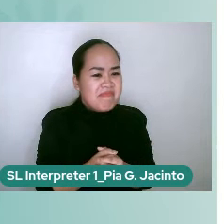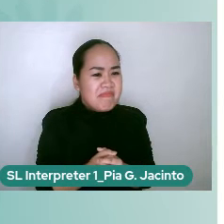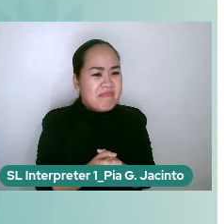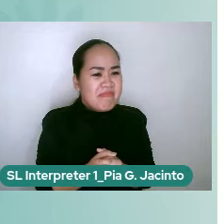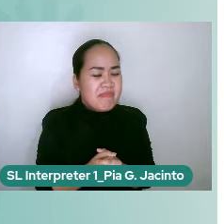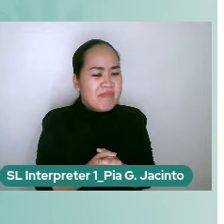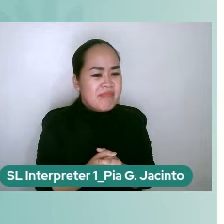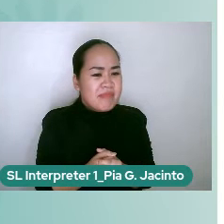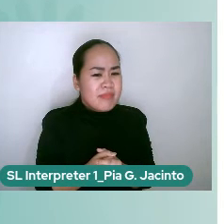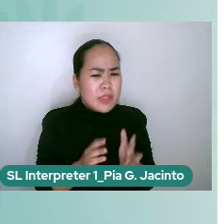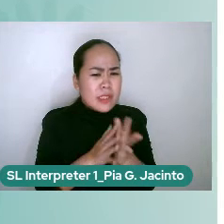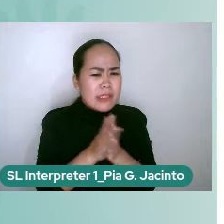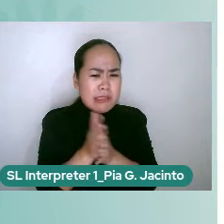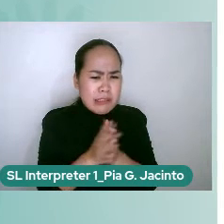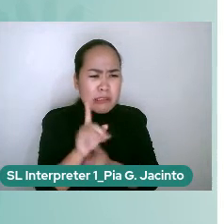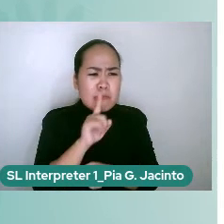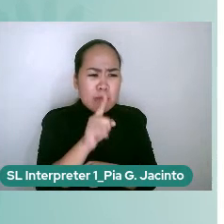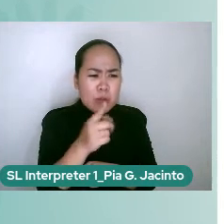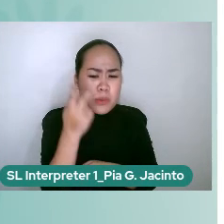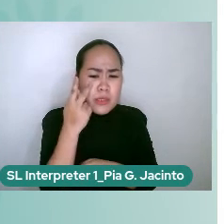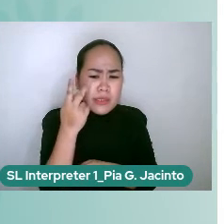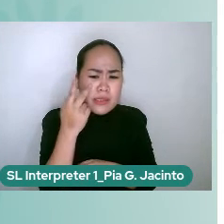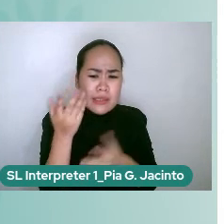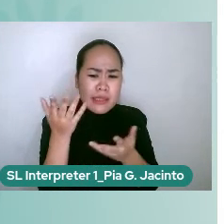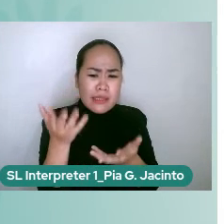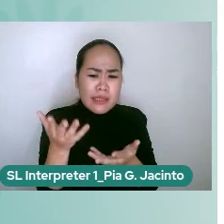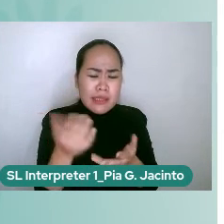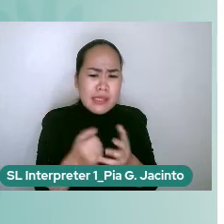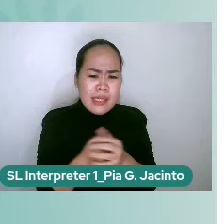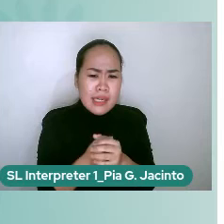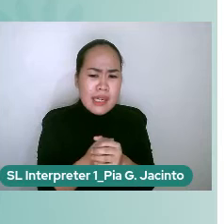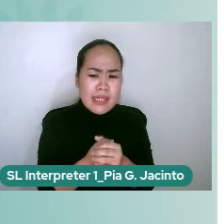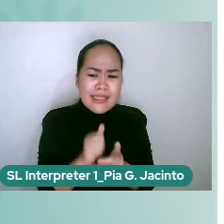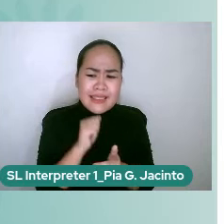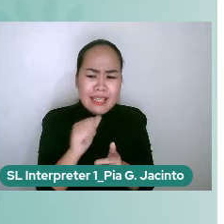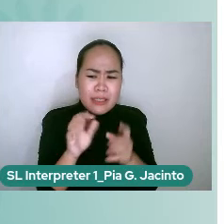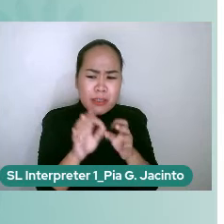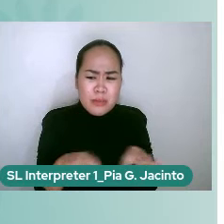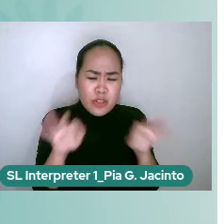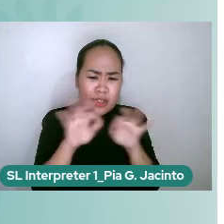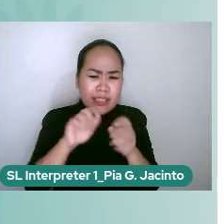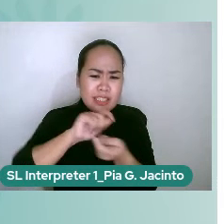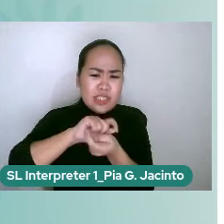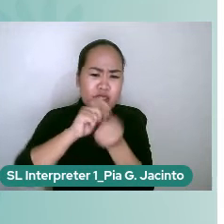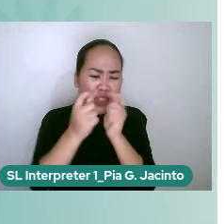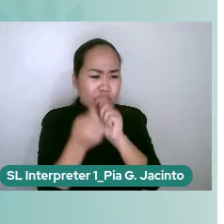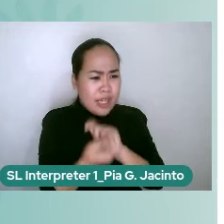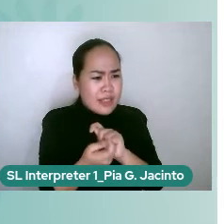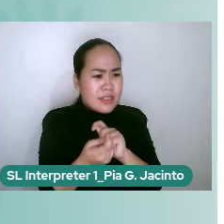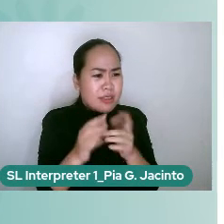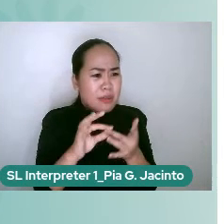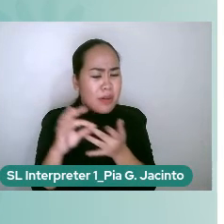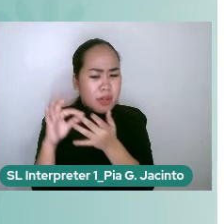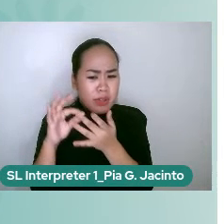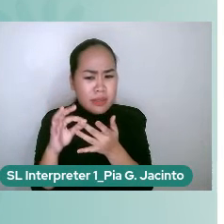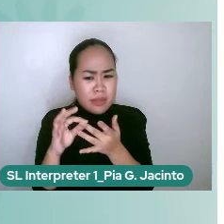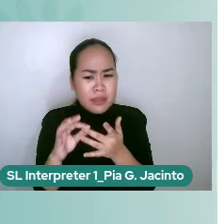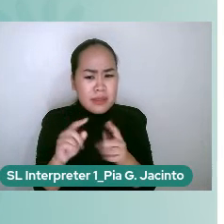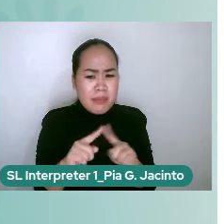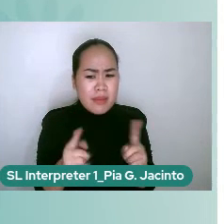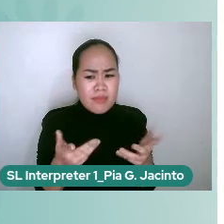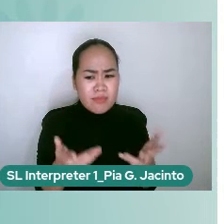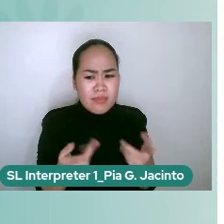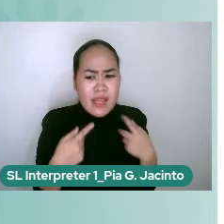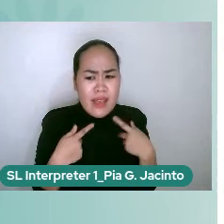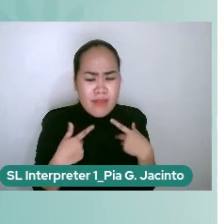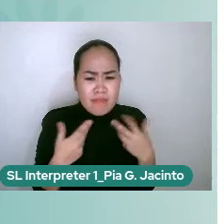what was interesting when we explore this further is that it's not necessarily seen as a priority by the group we in fact expect for it to be owned